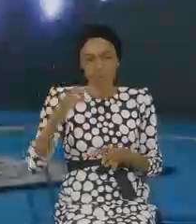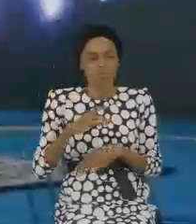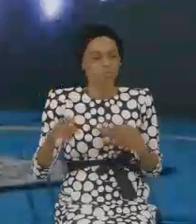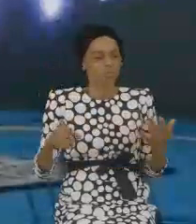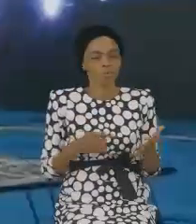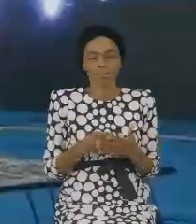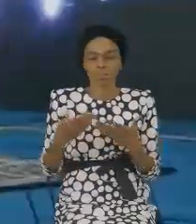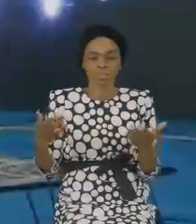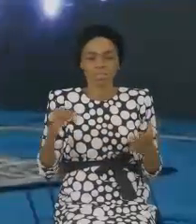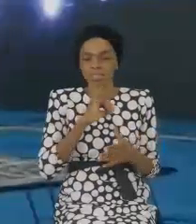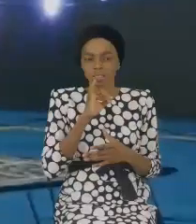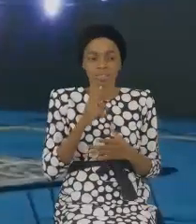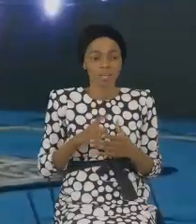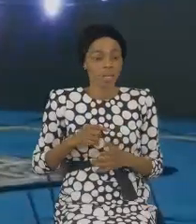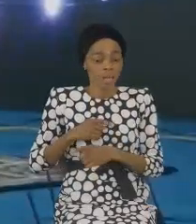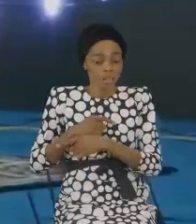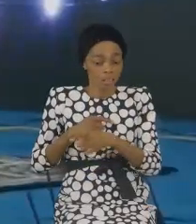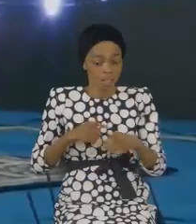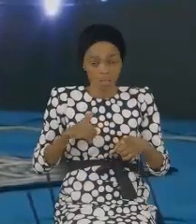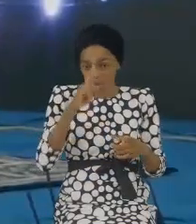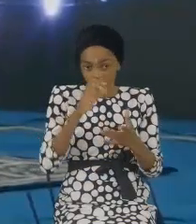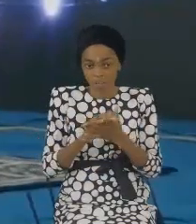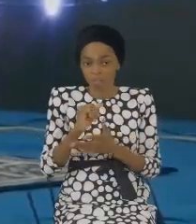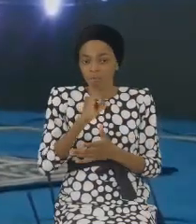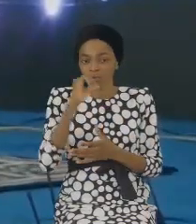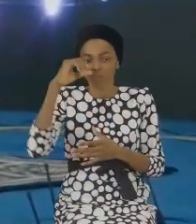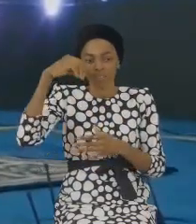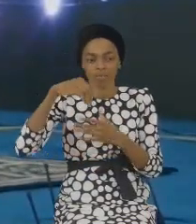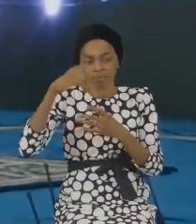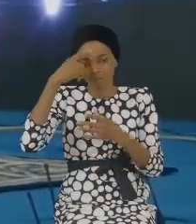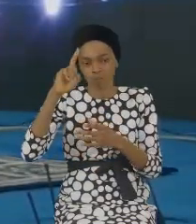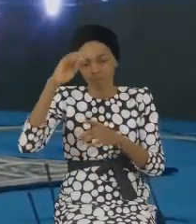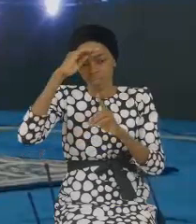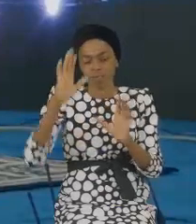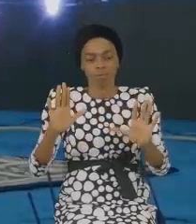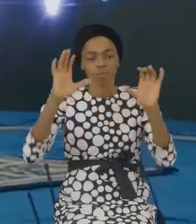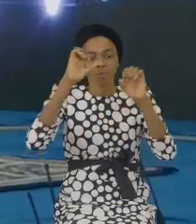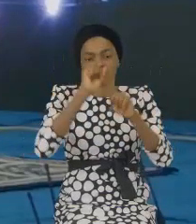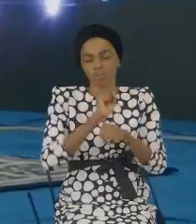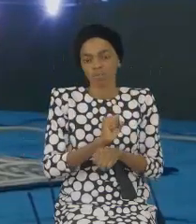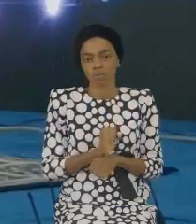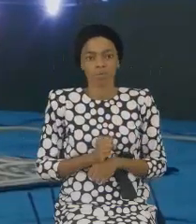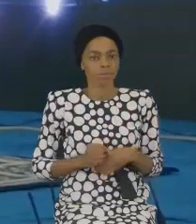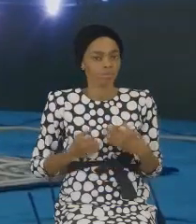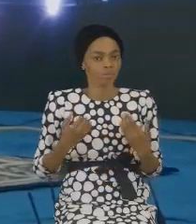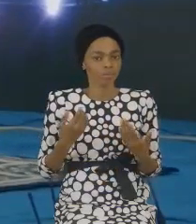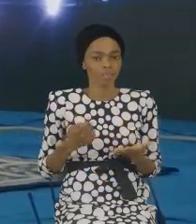and believe not for his wondrous works. It tells us then